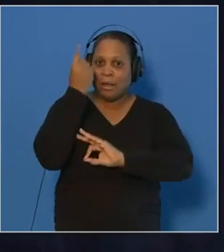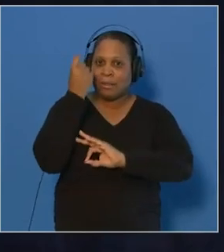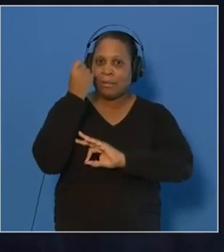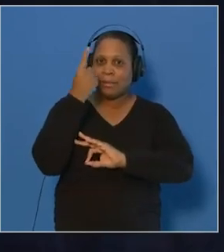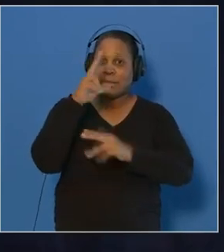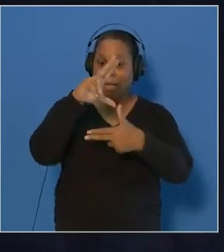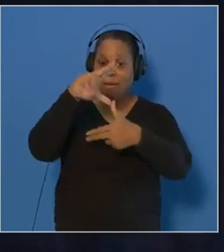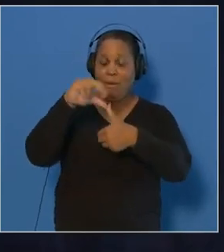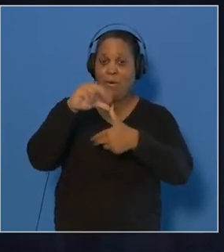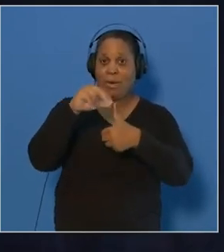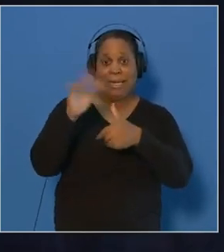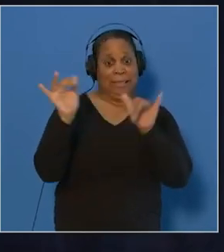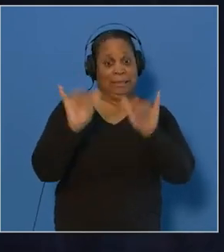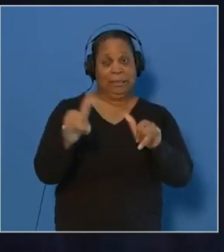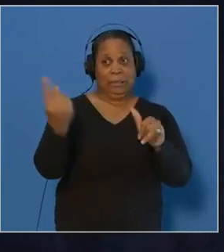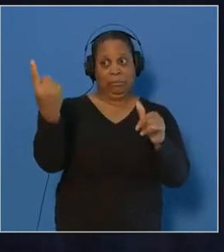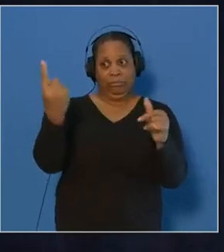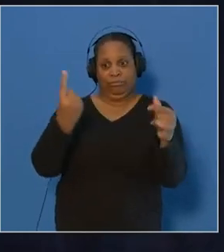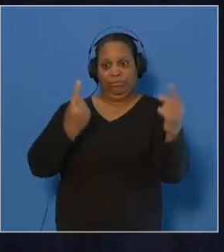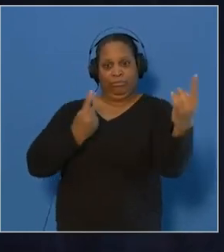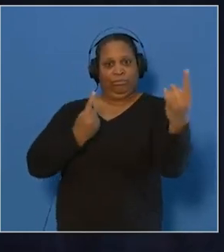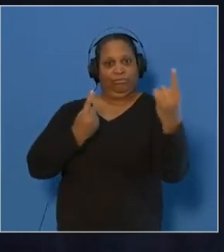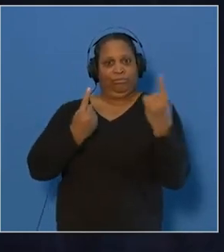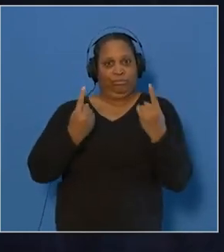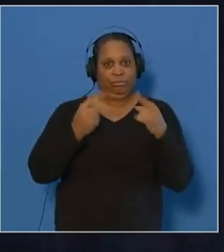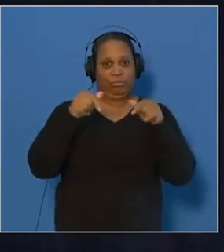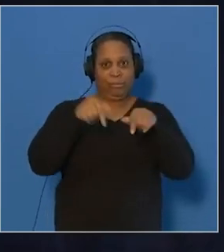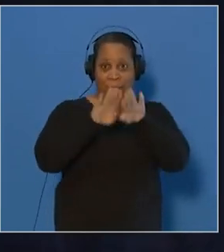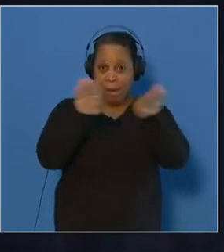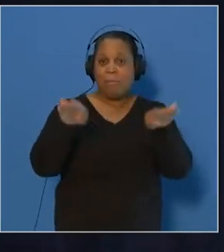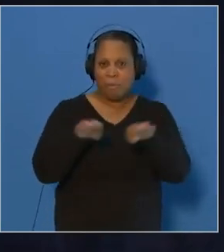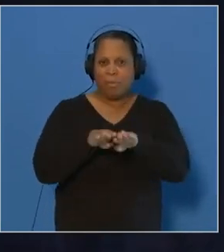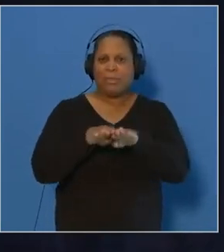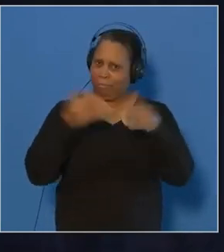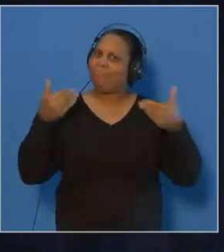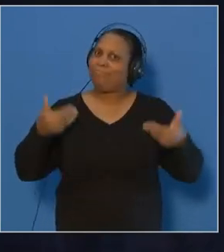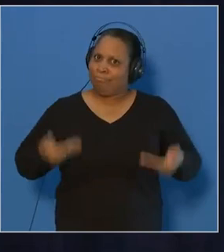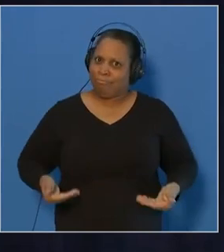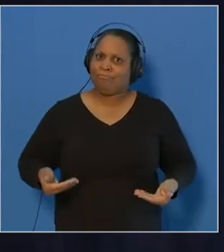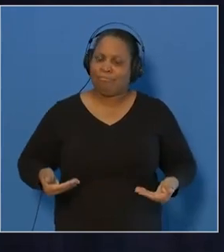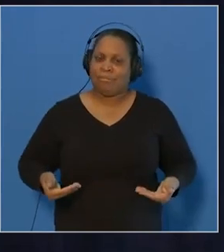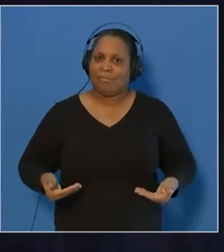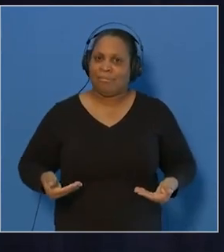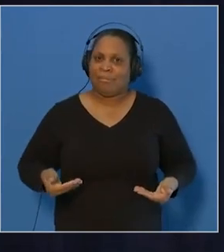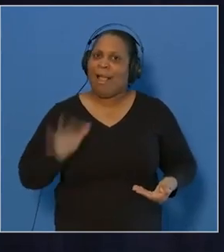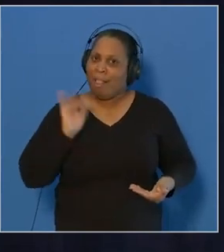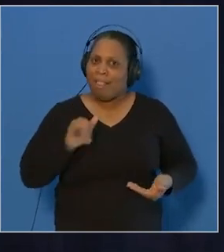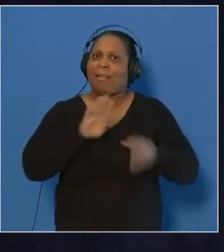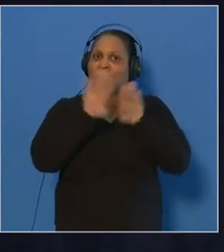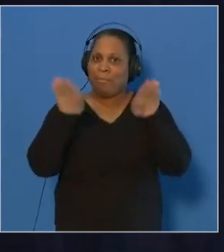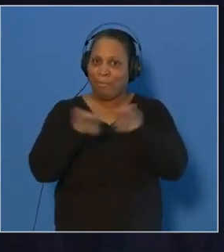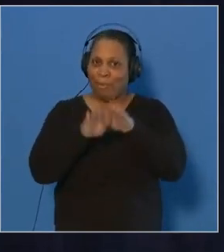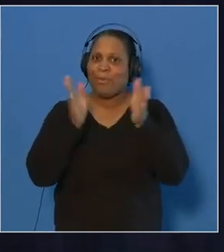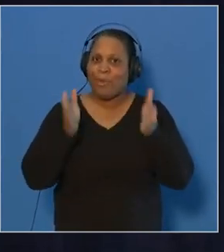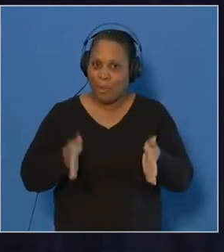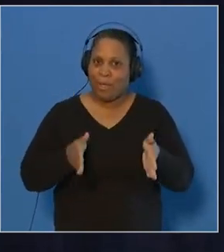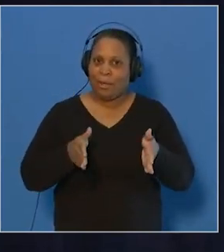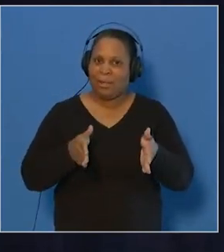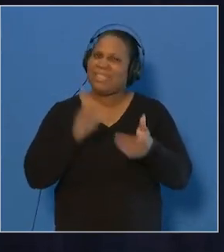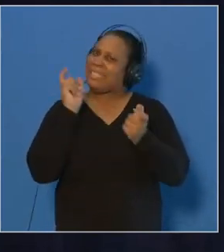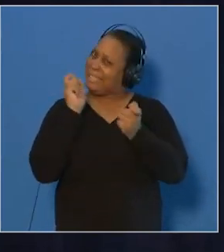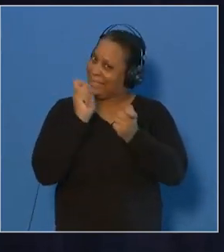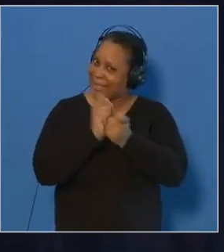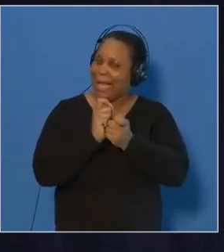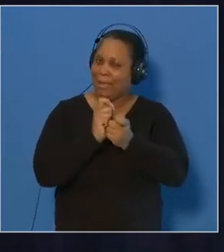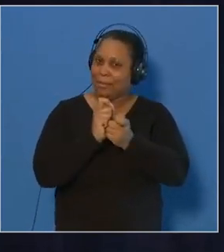have been on their way to our own homes. That's who we are. That's being Bermudian. And that's